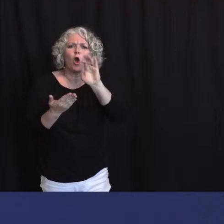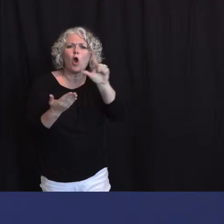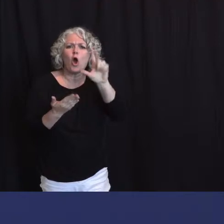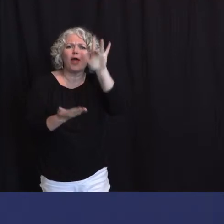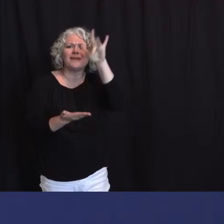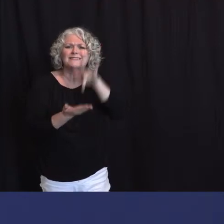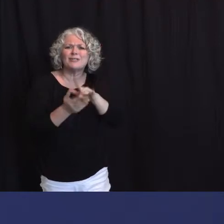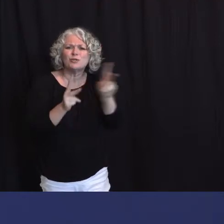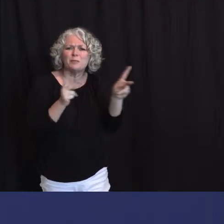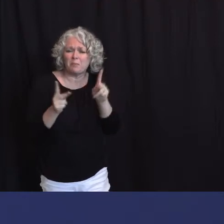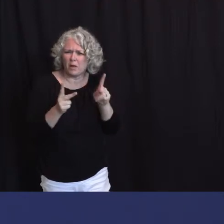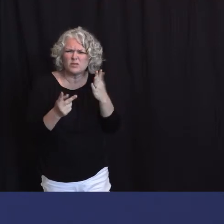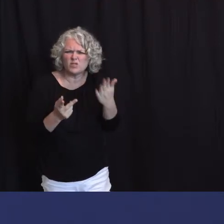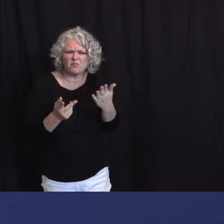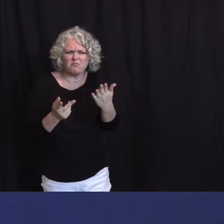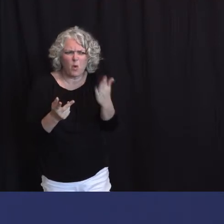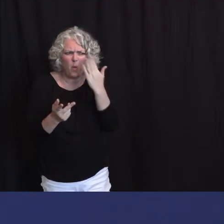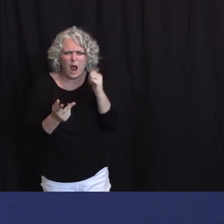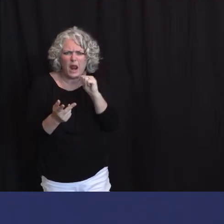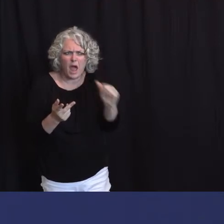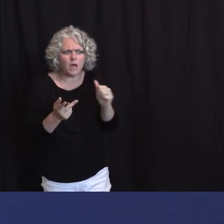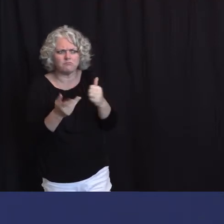delay?